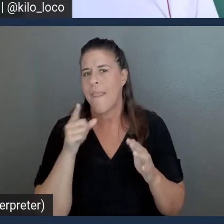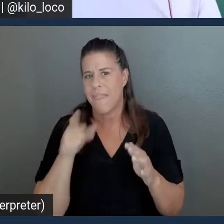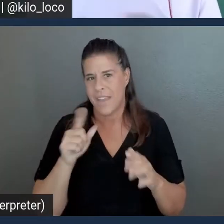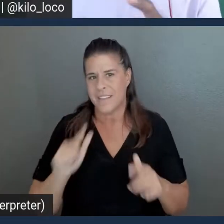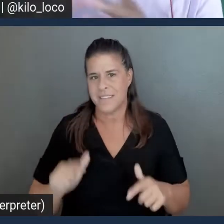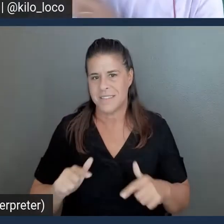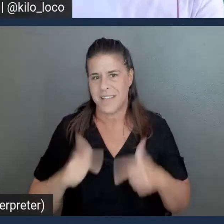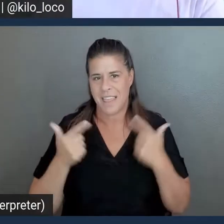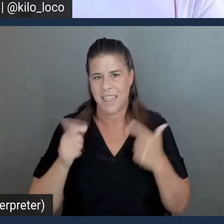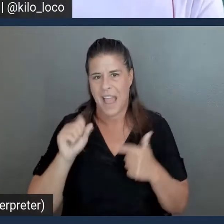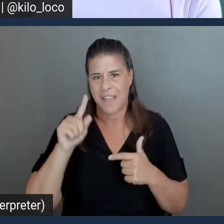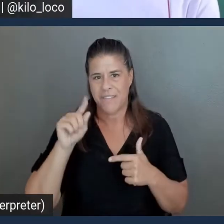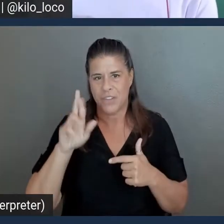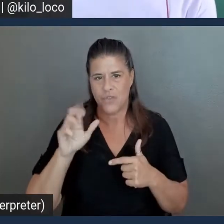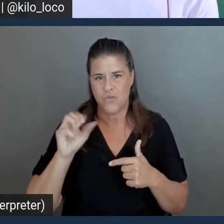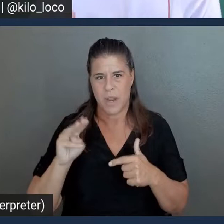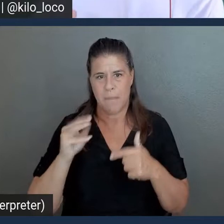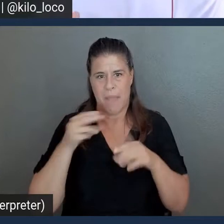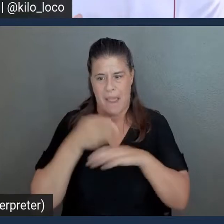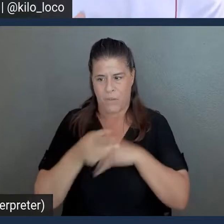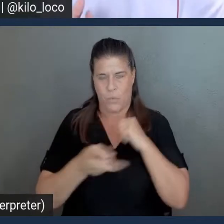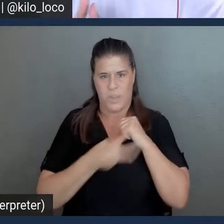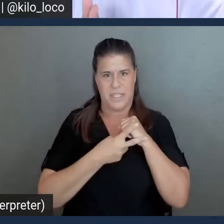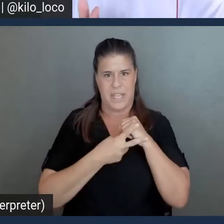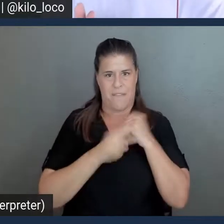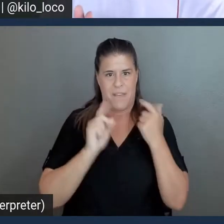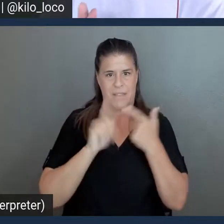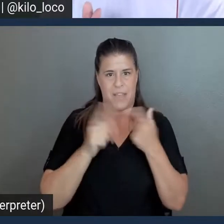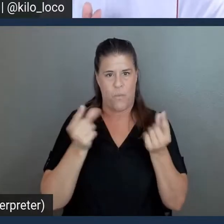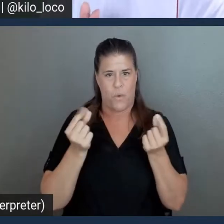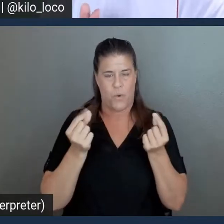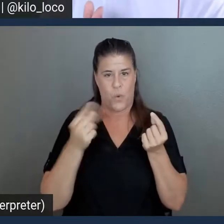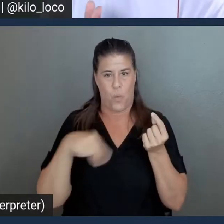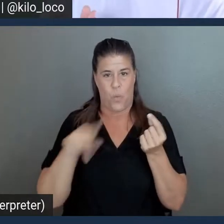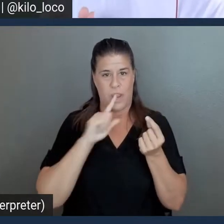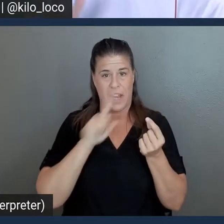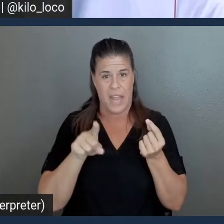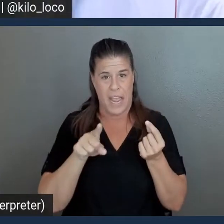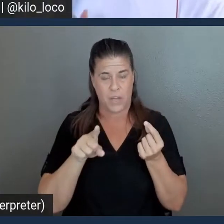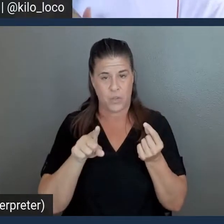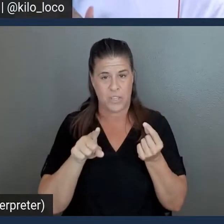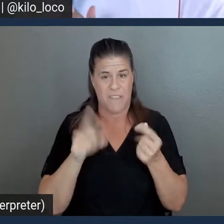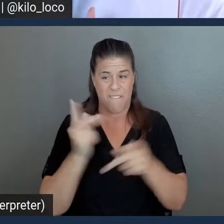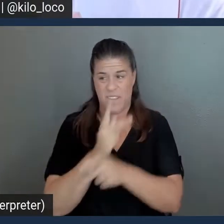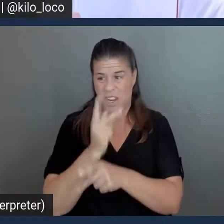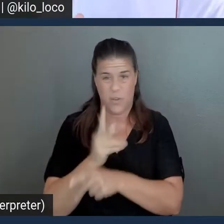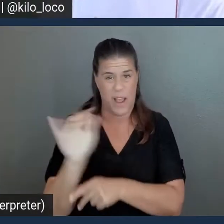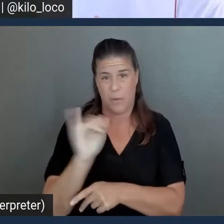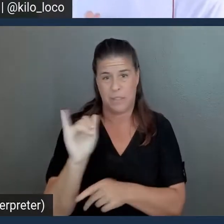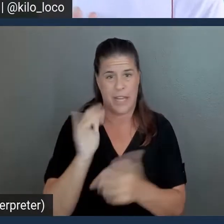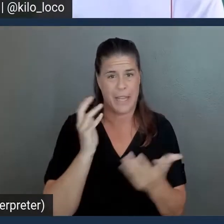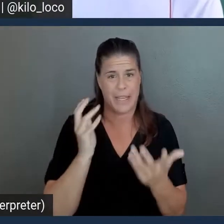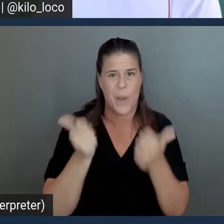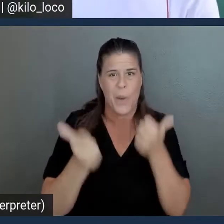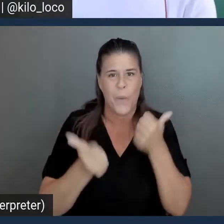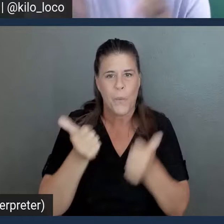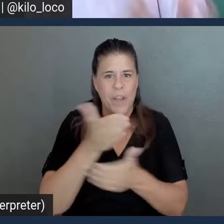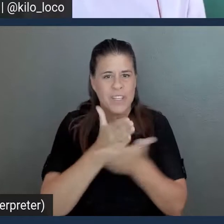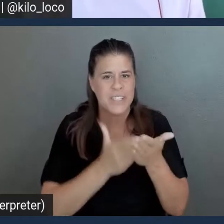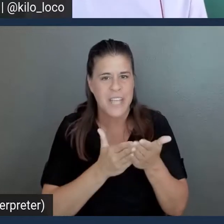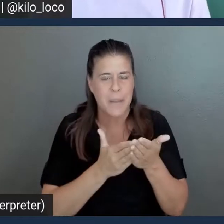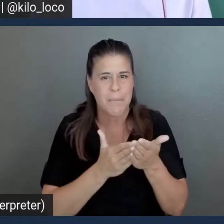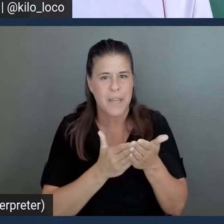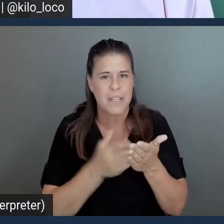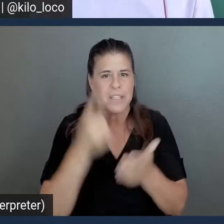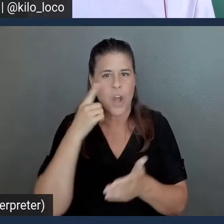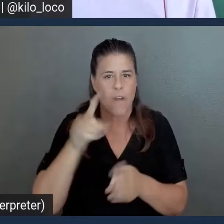after it's saved, right? So then what we could do is we could actually figure out which segments are for the